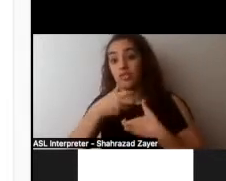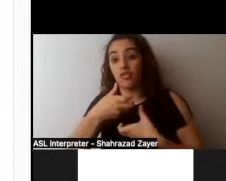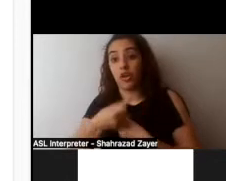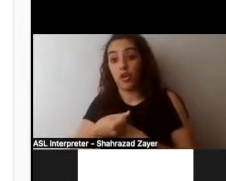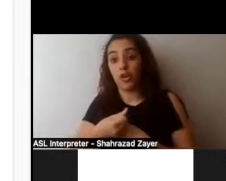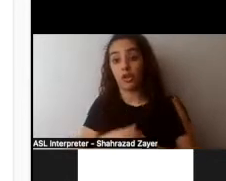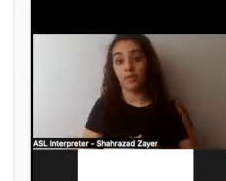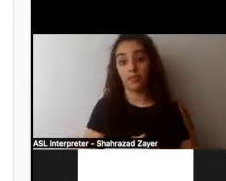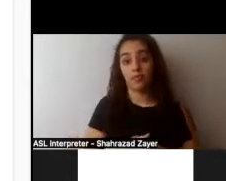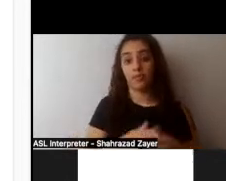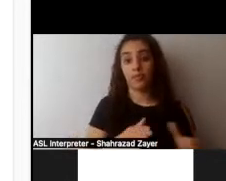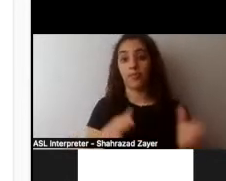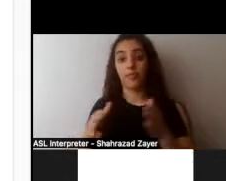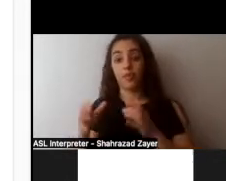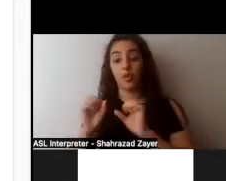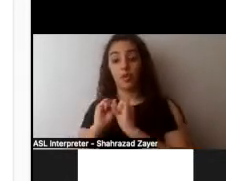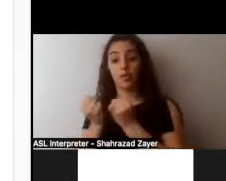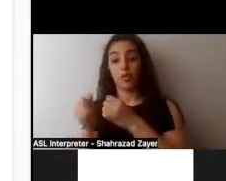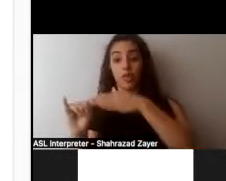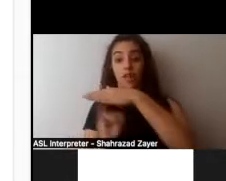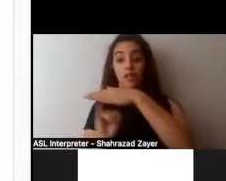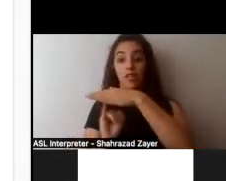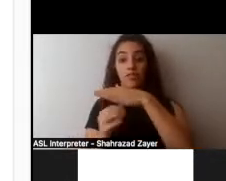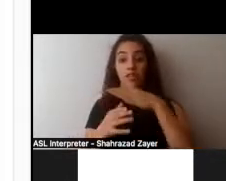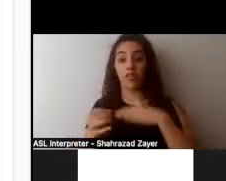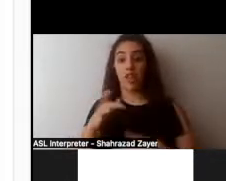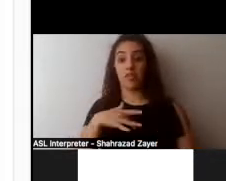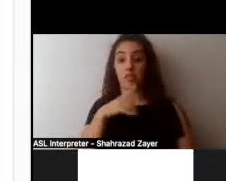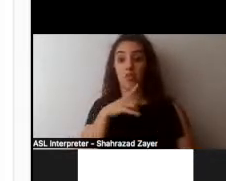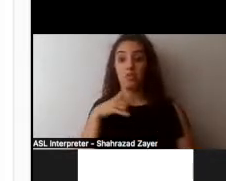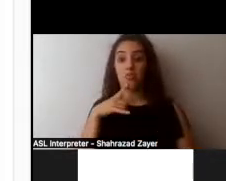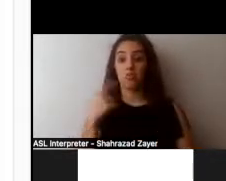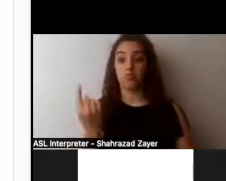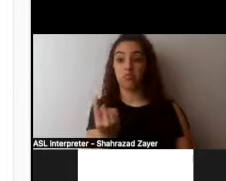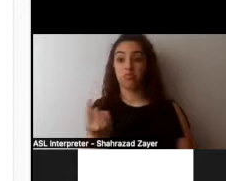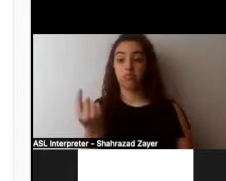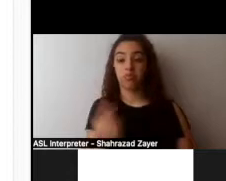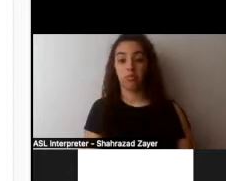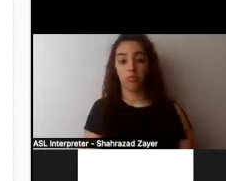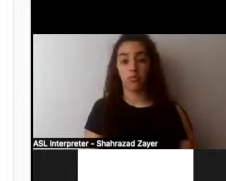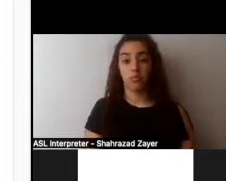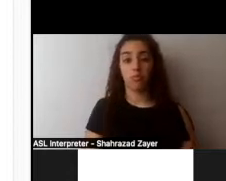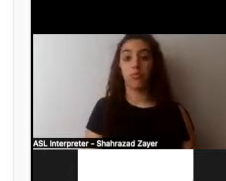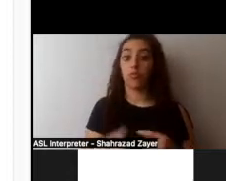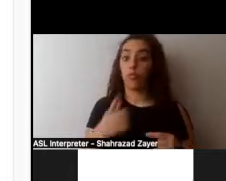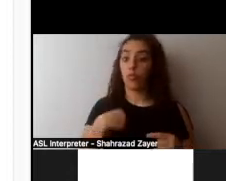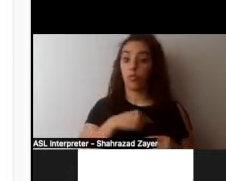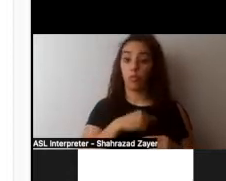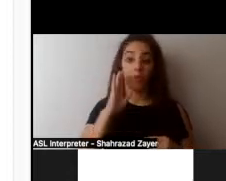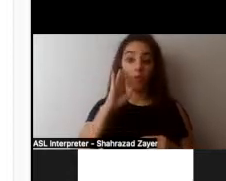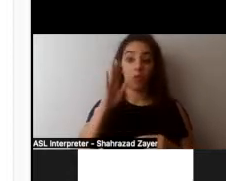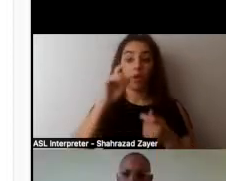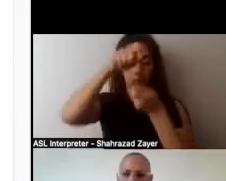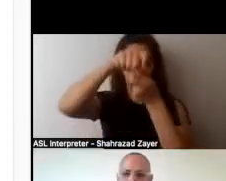across social isolation and loneliness. And other members of the team will go through these details shortly.